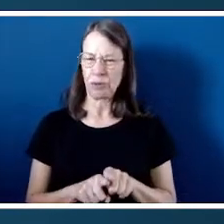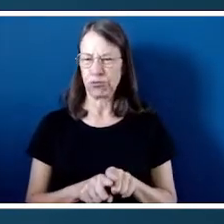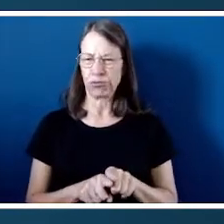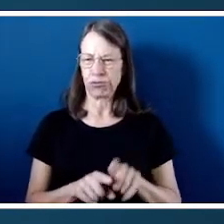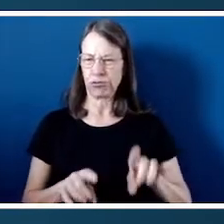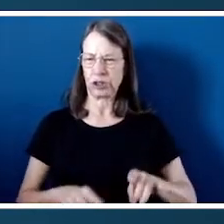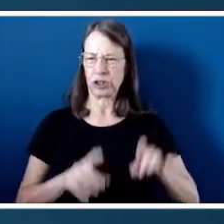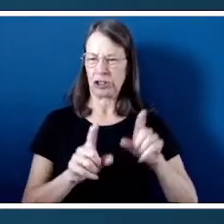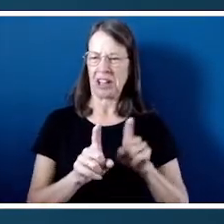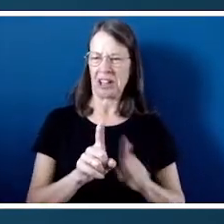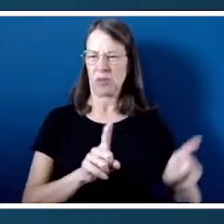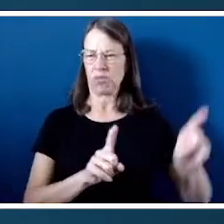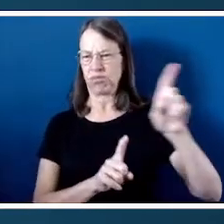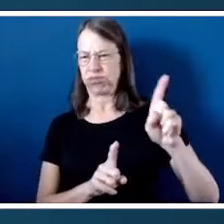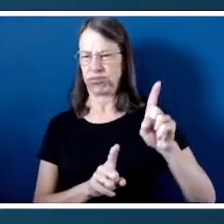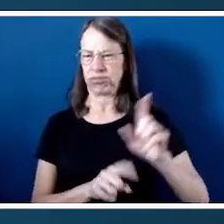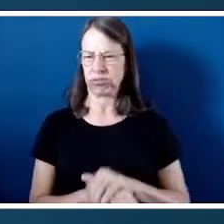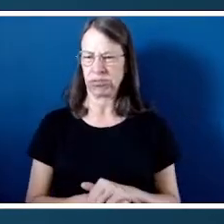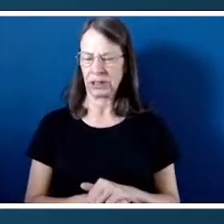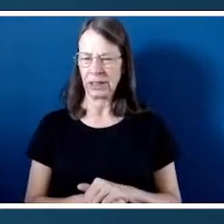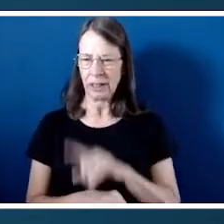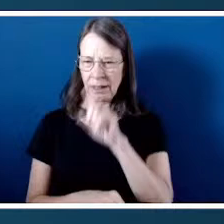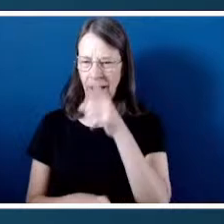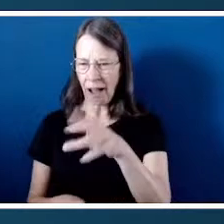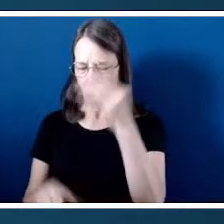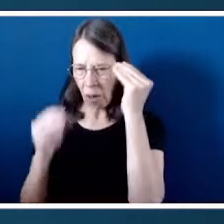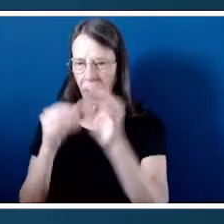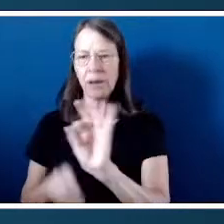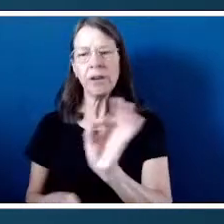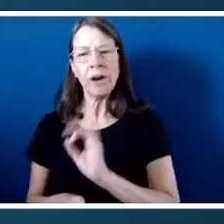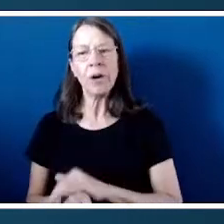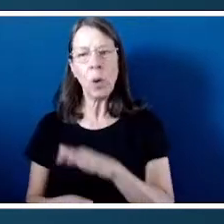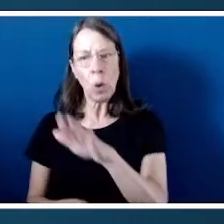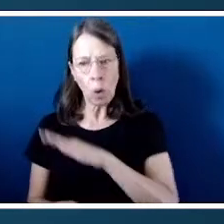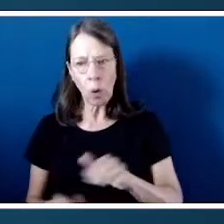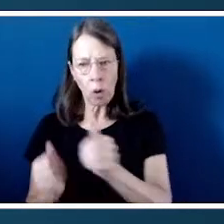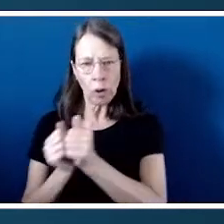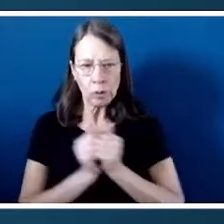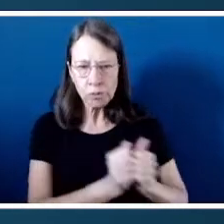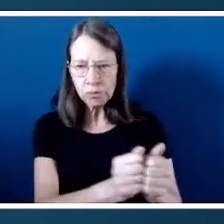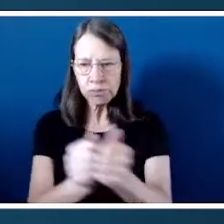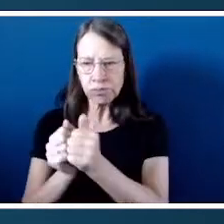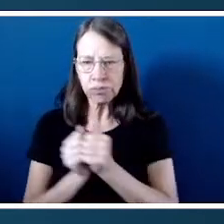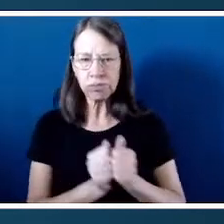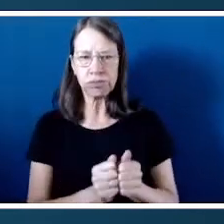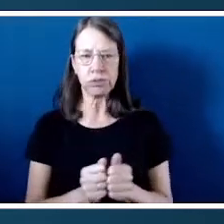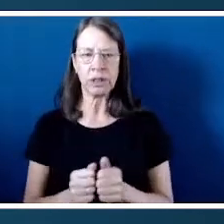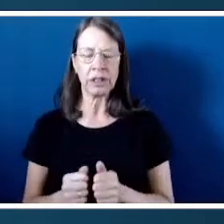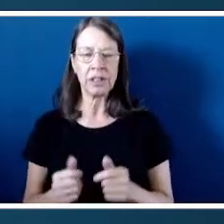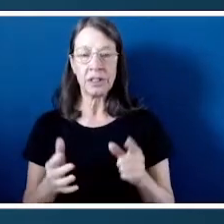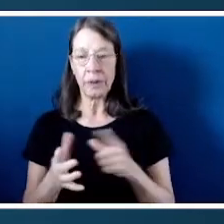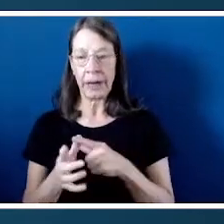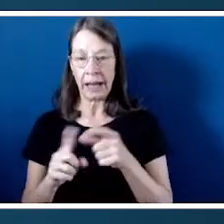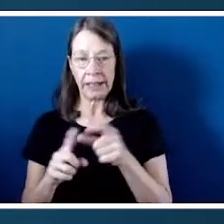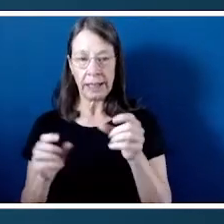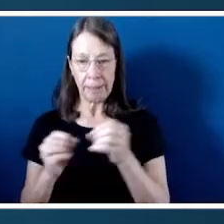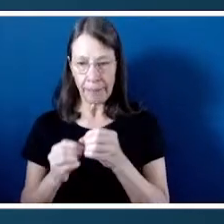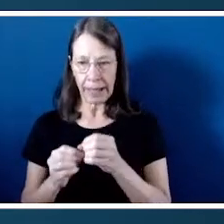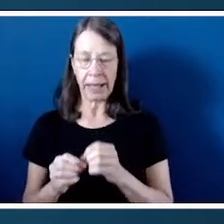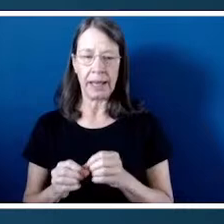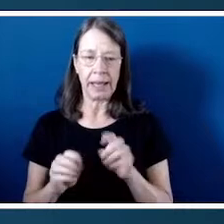When the ADB and the World Bank and aid partners use the term capacity building,